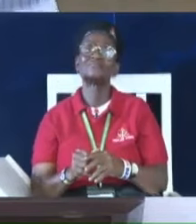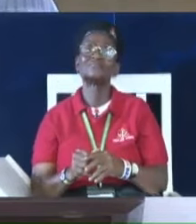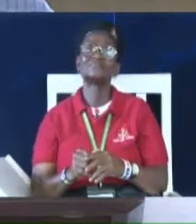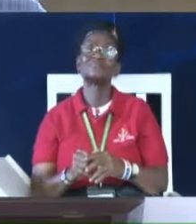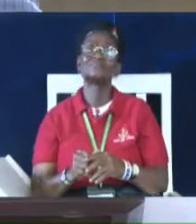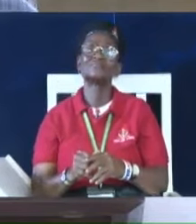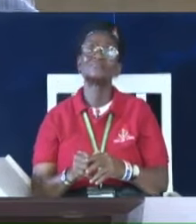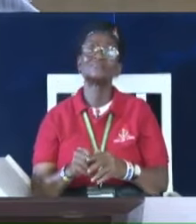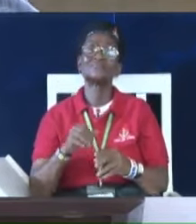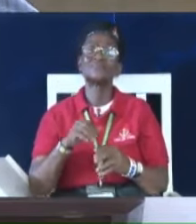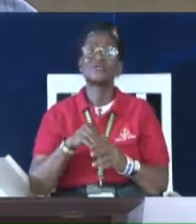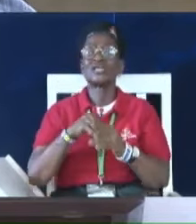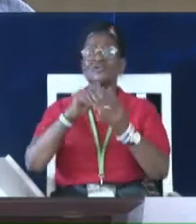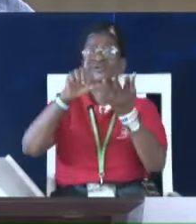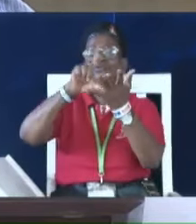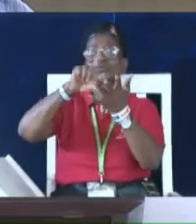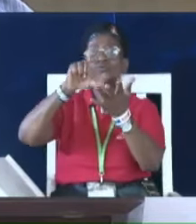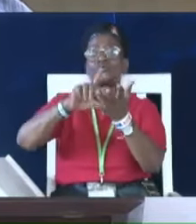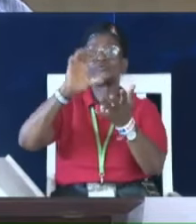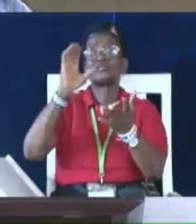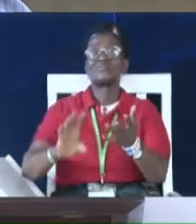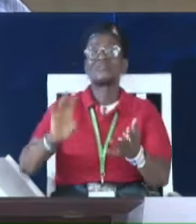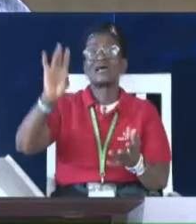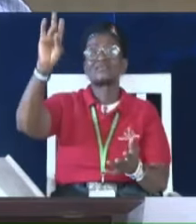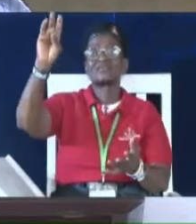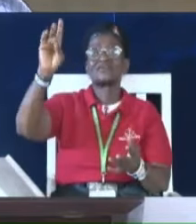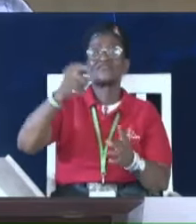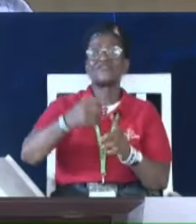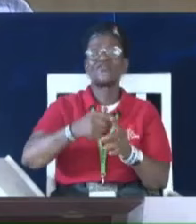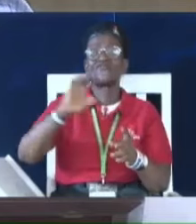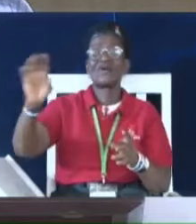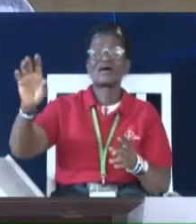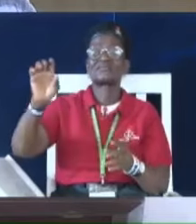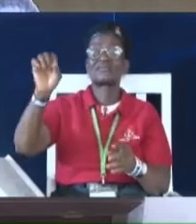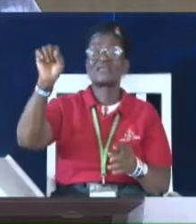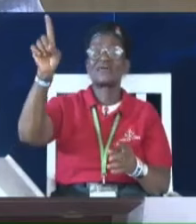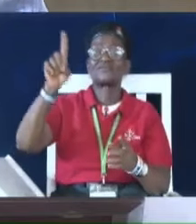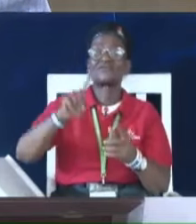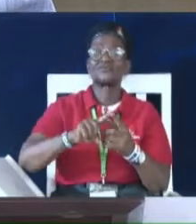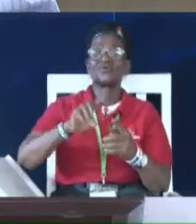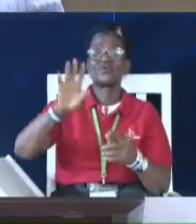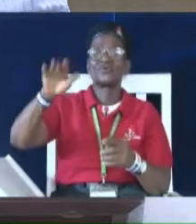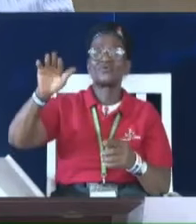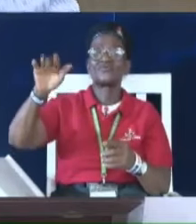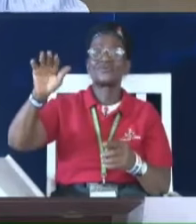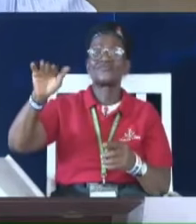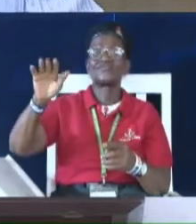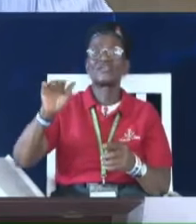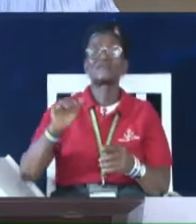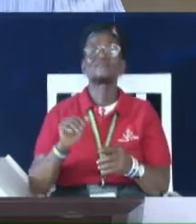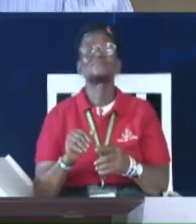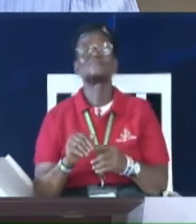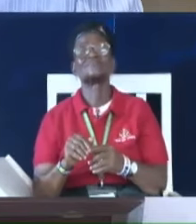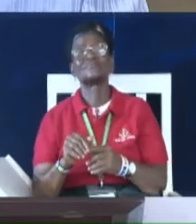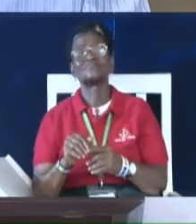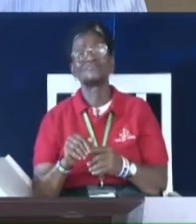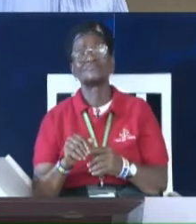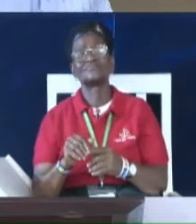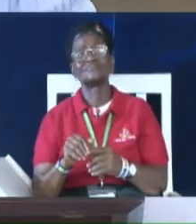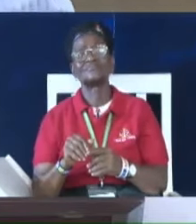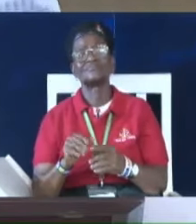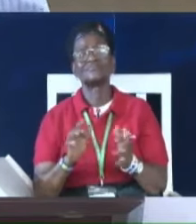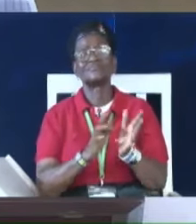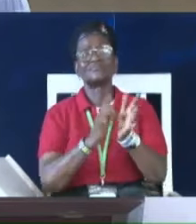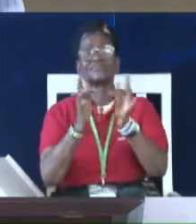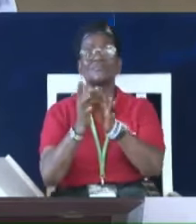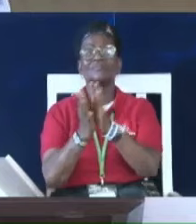In Luke chapter 7, from verse 11 to 15, Luke 7, 11 to 15, Bible